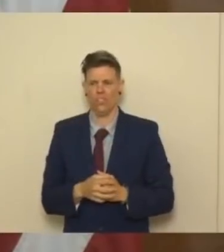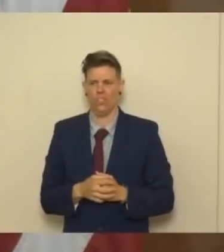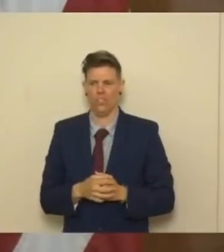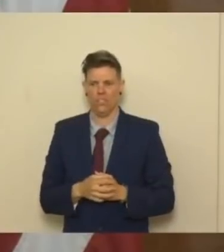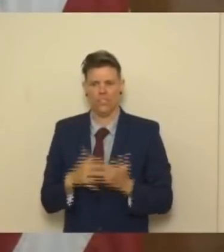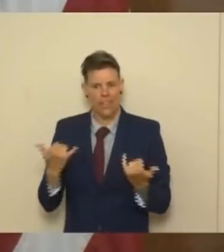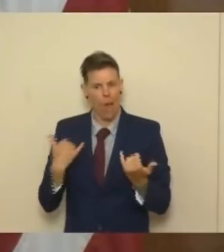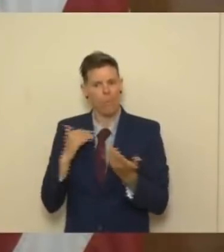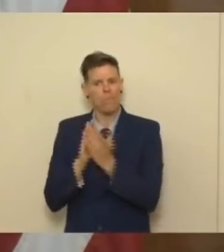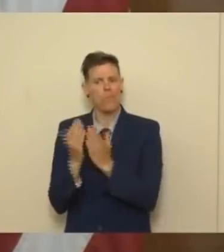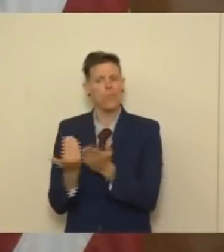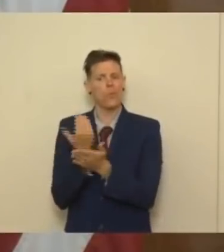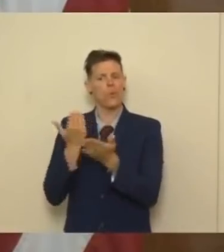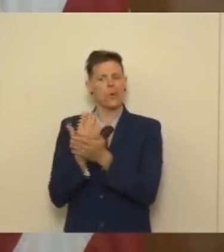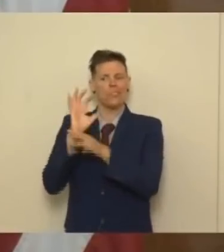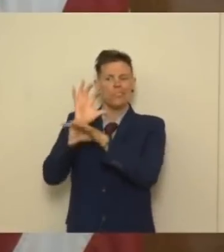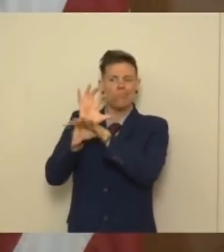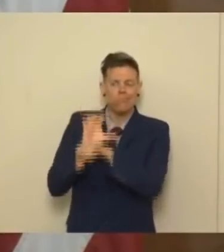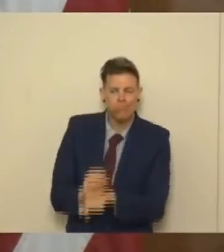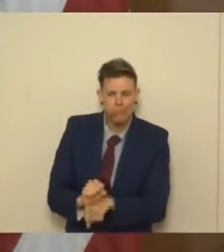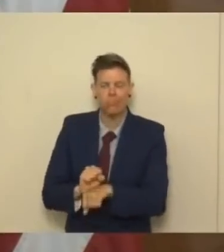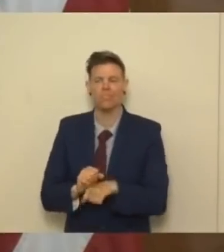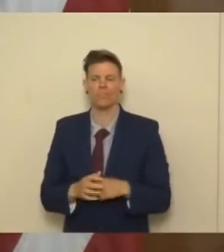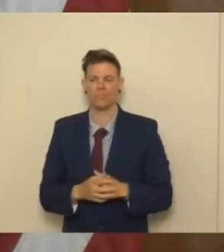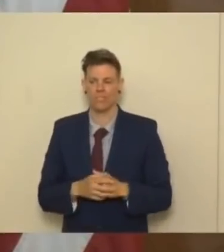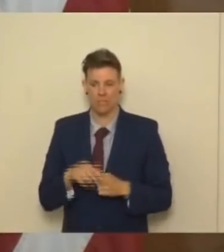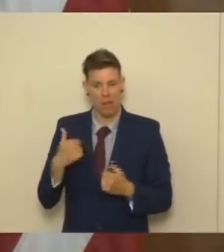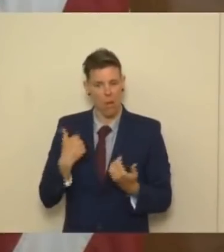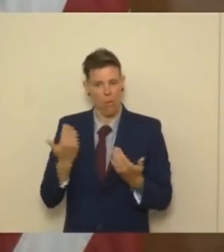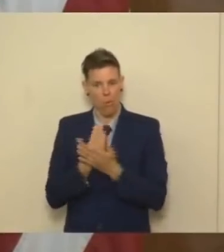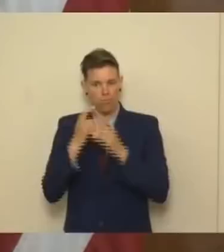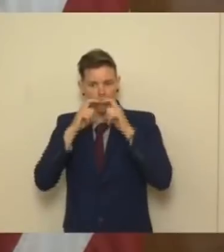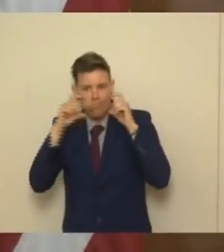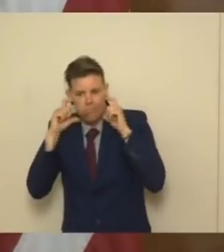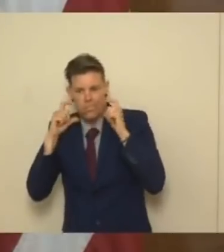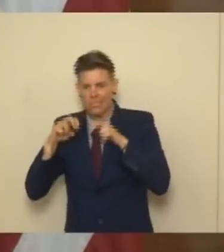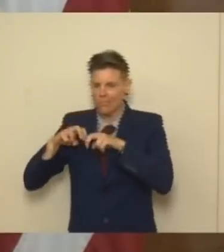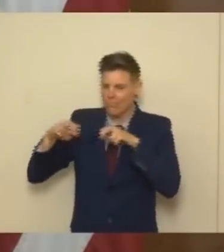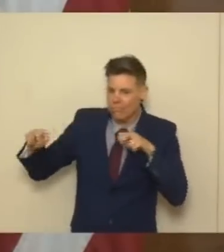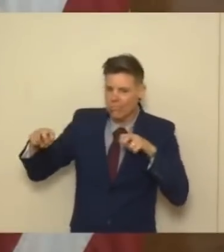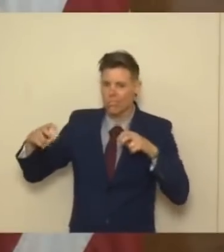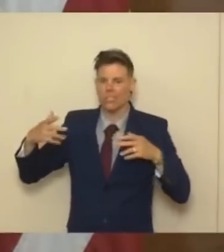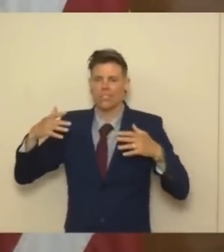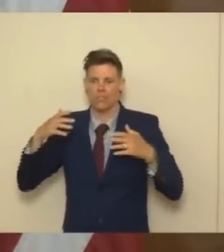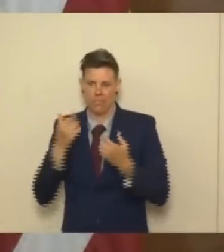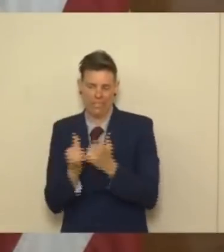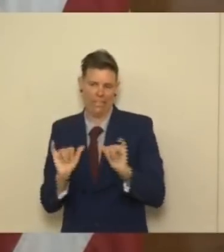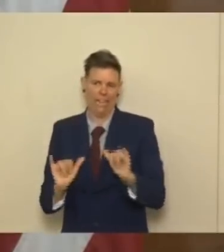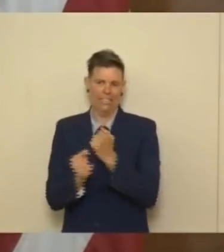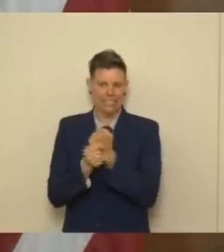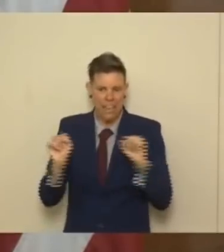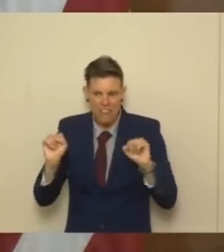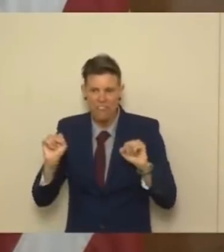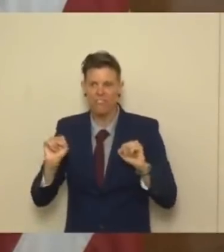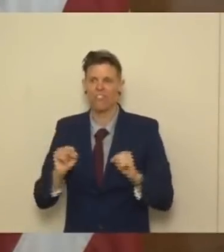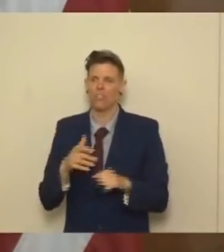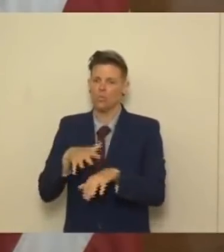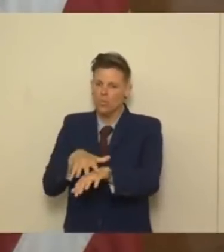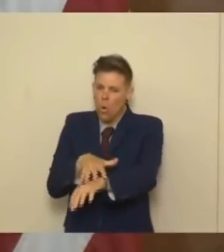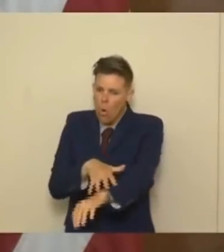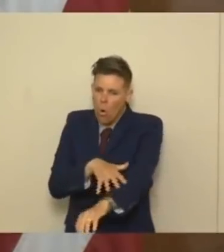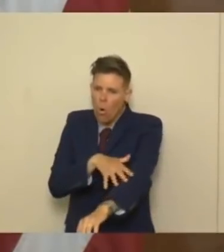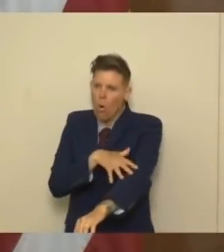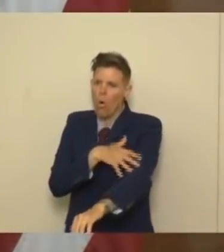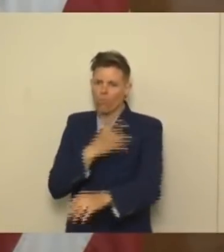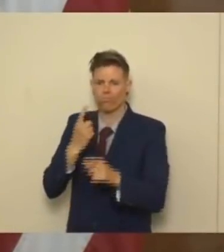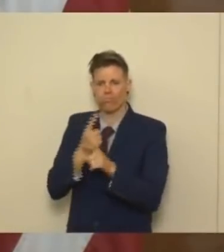us to continue to safely, slowly, correctly reopen and deal